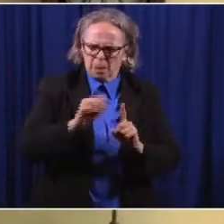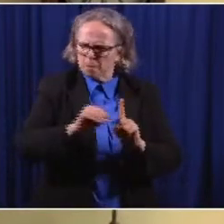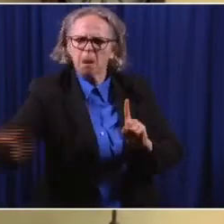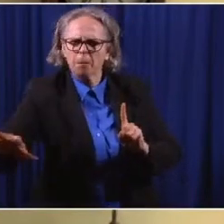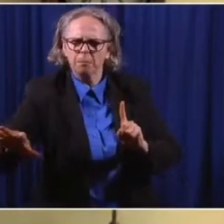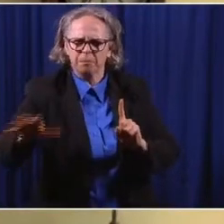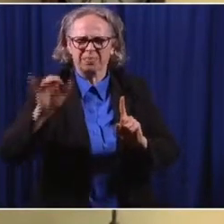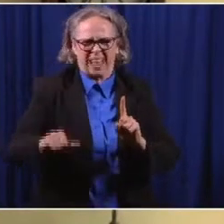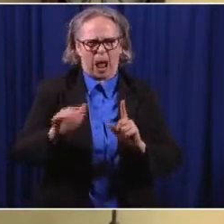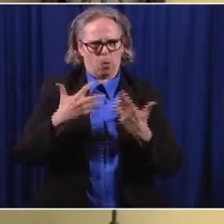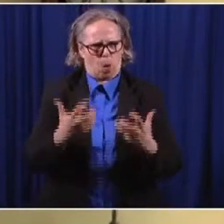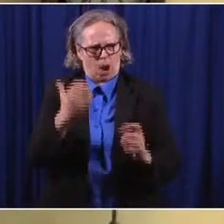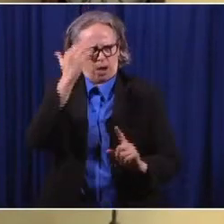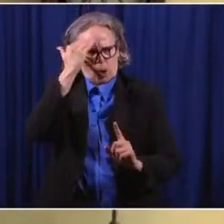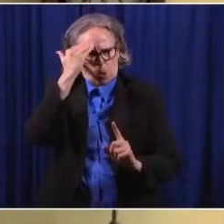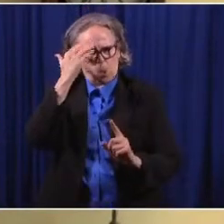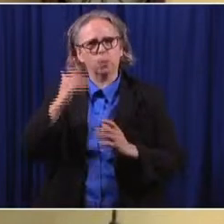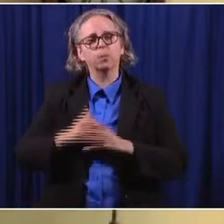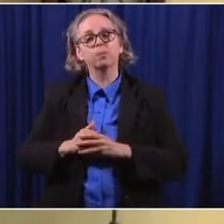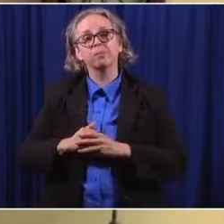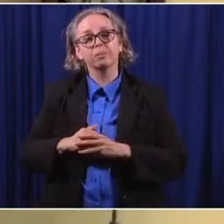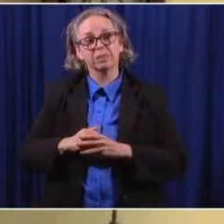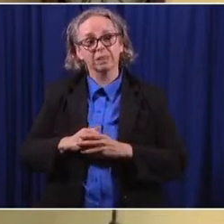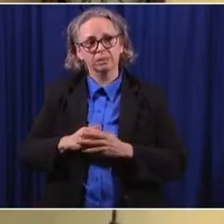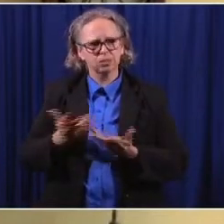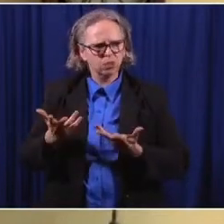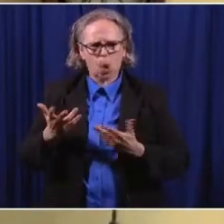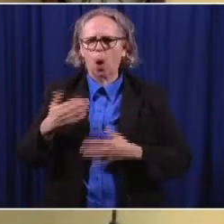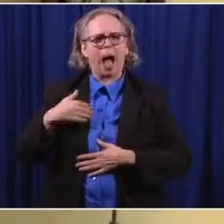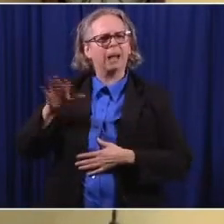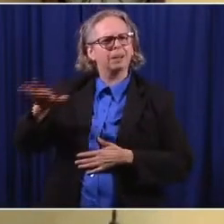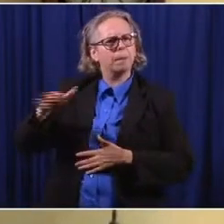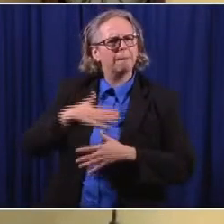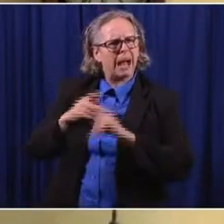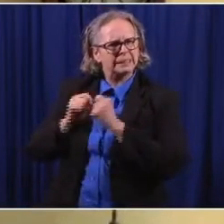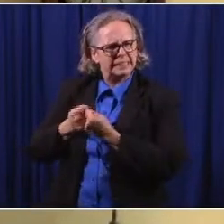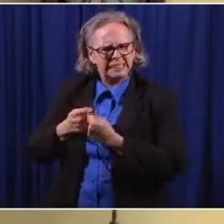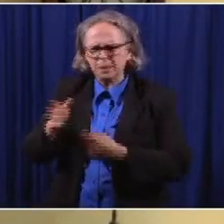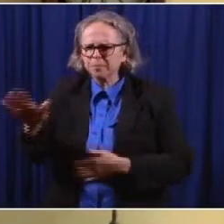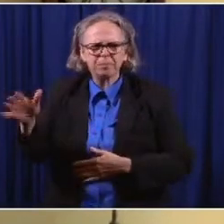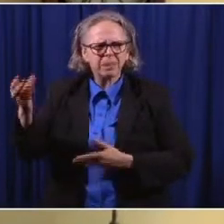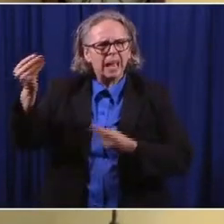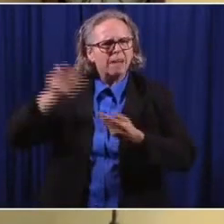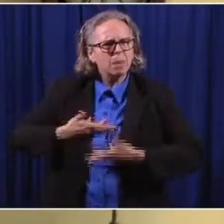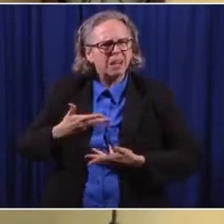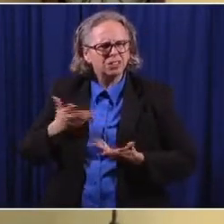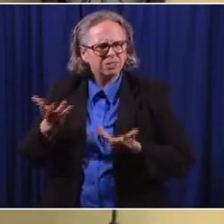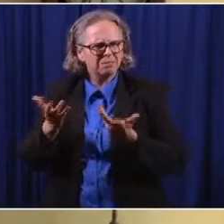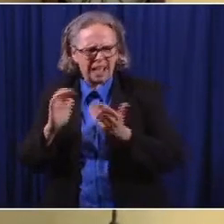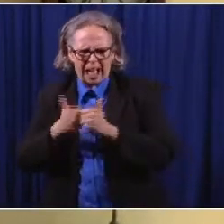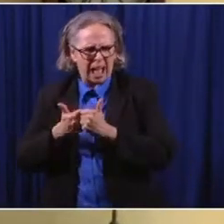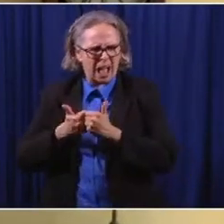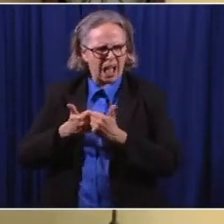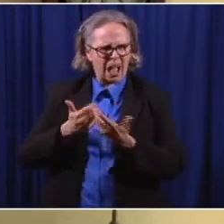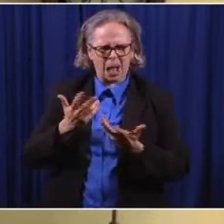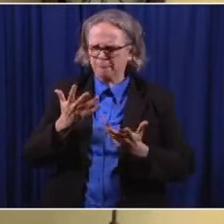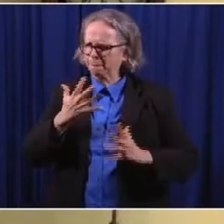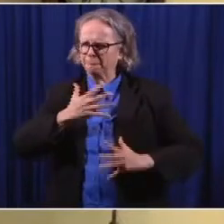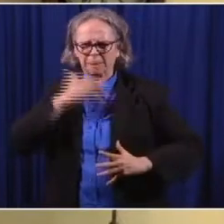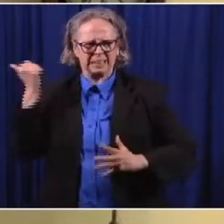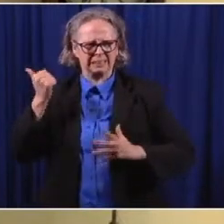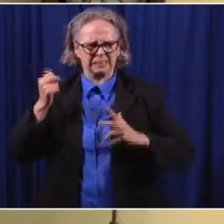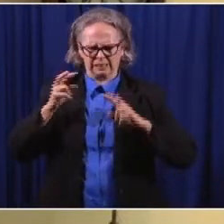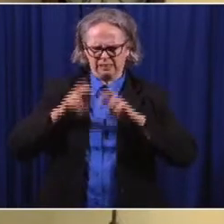about it on Tuesday, I've asked my team to come up with, you know, exactly where the state of the art is in trying to get that